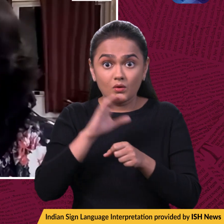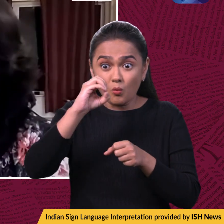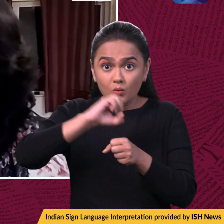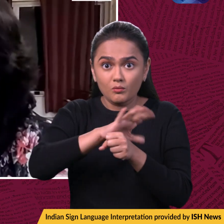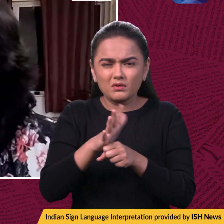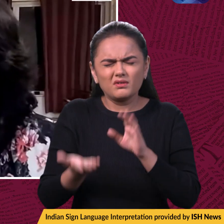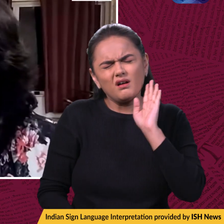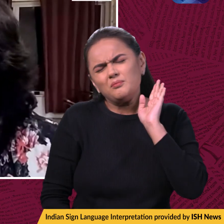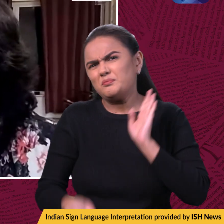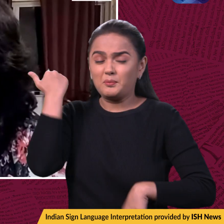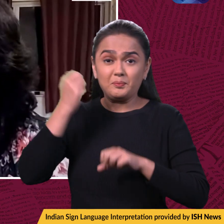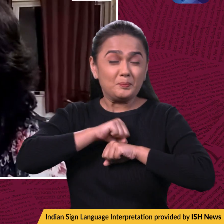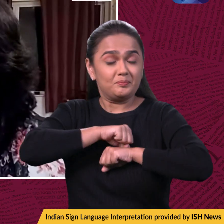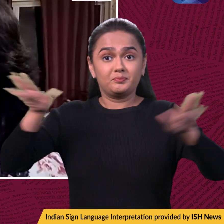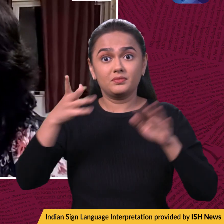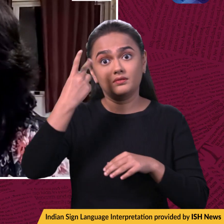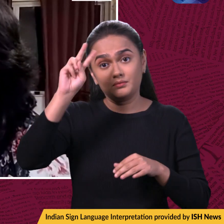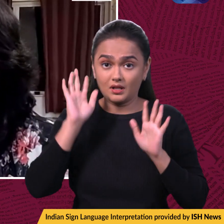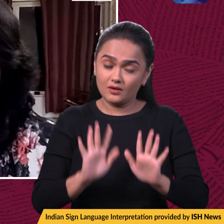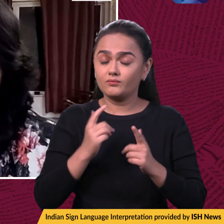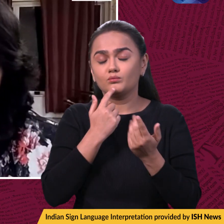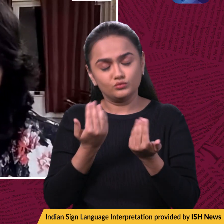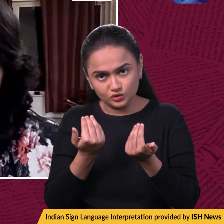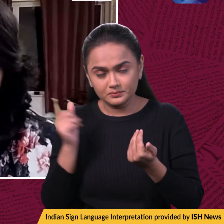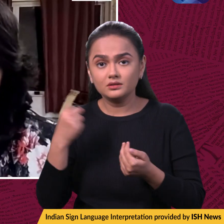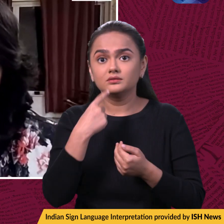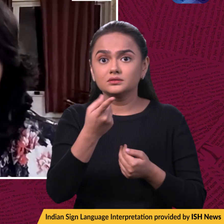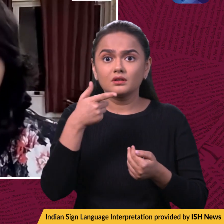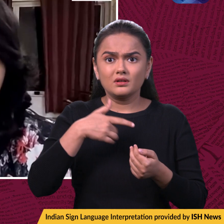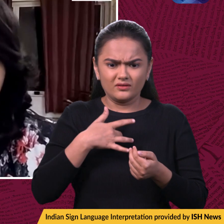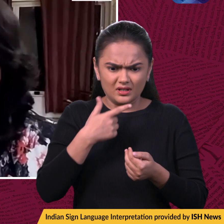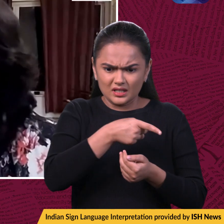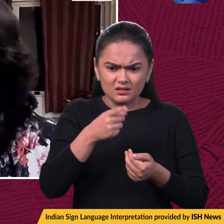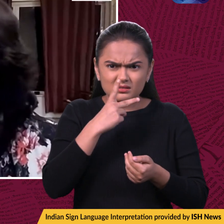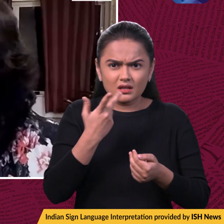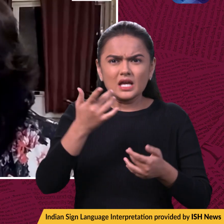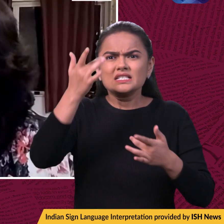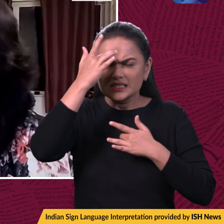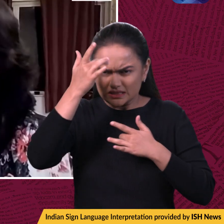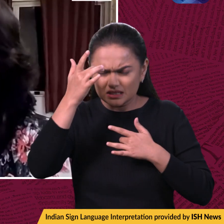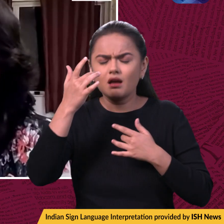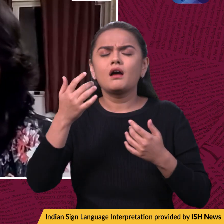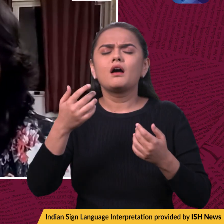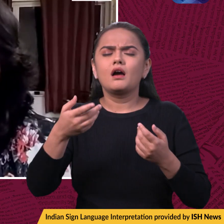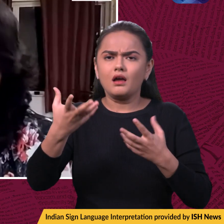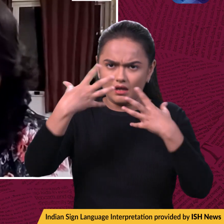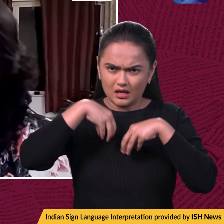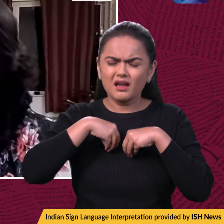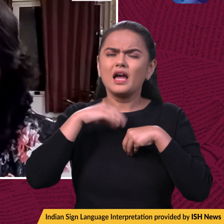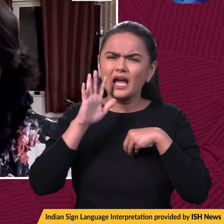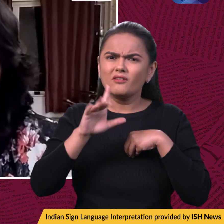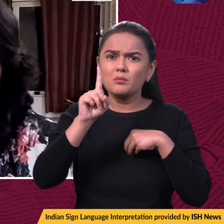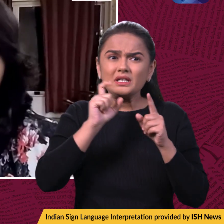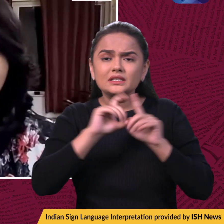of Omicron. Now, it also went on to say that initial estimates show that the severity of illness being